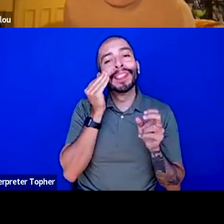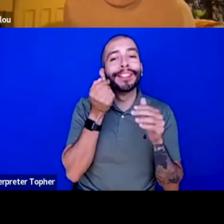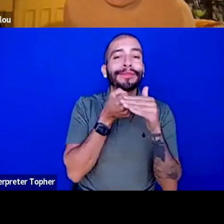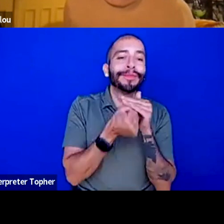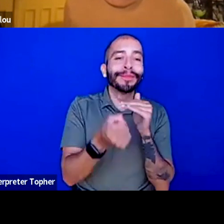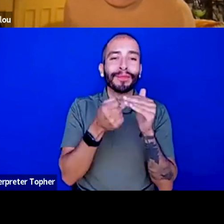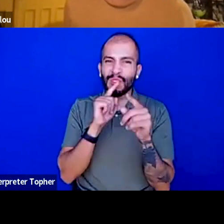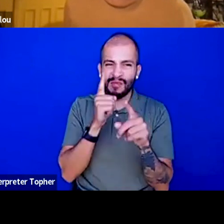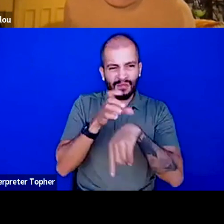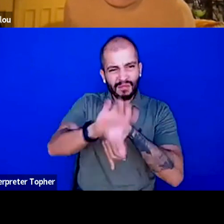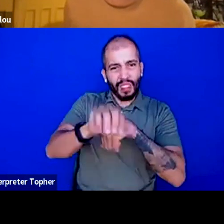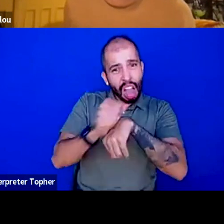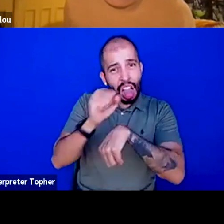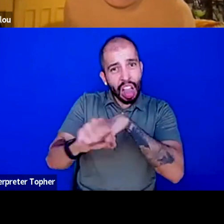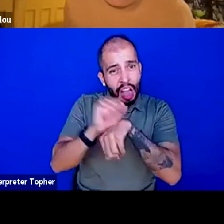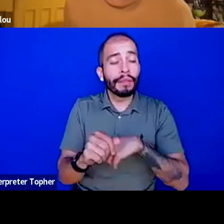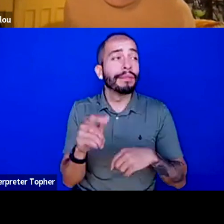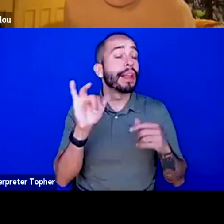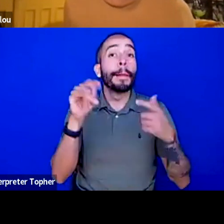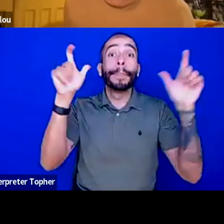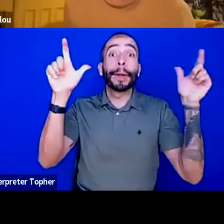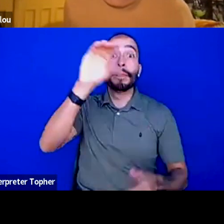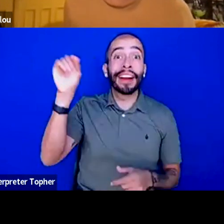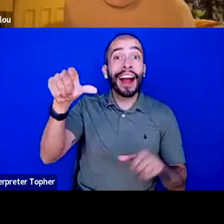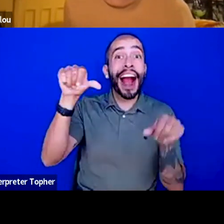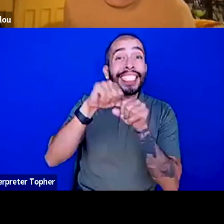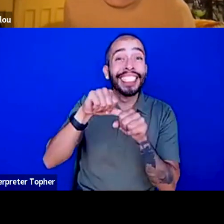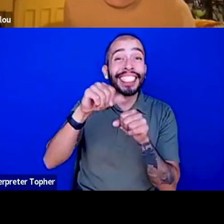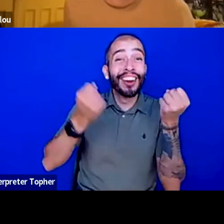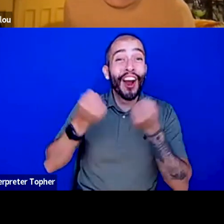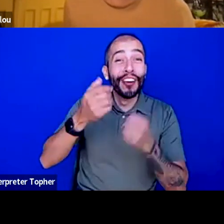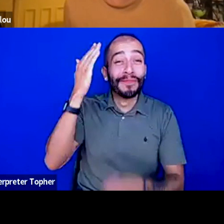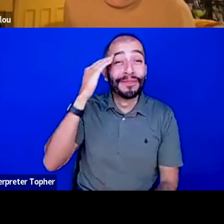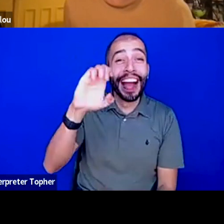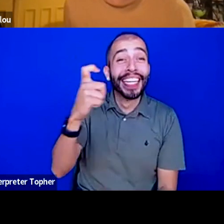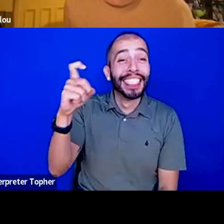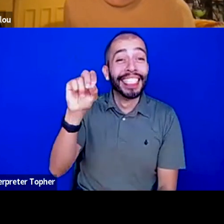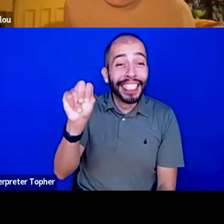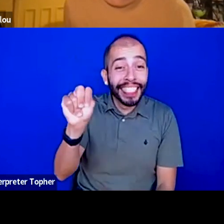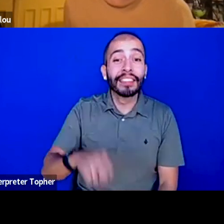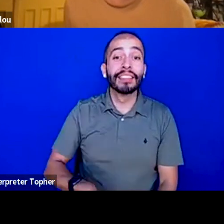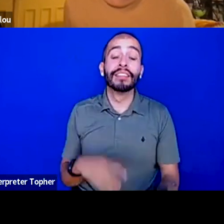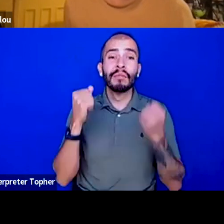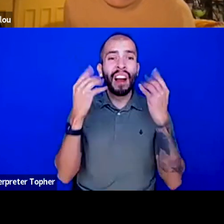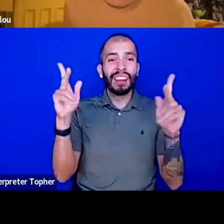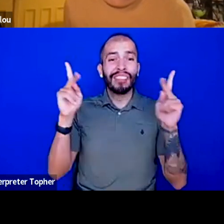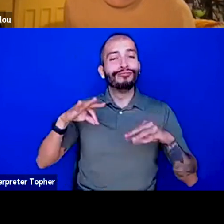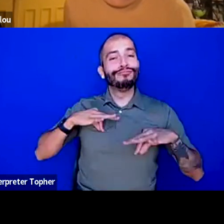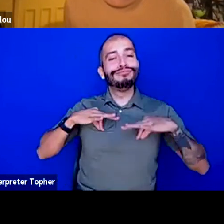of labor extracted from people confined within those sorts of institutions. So